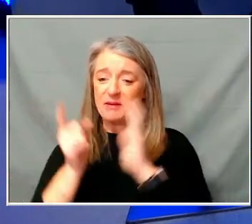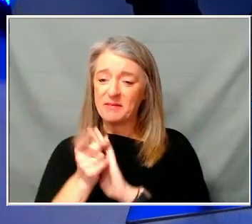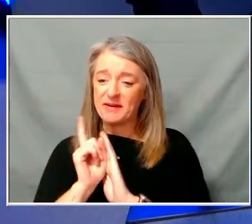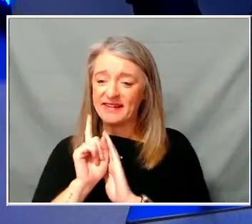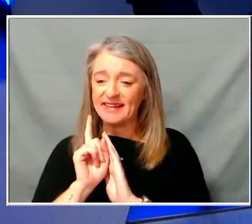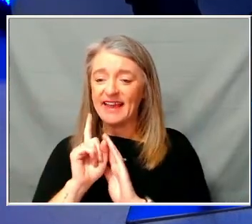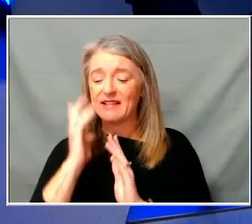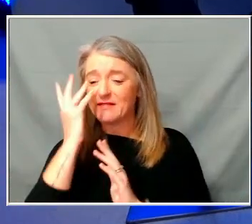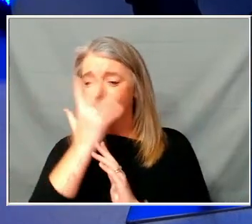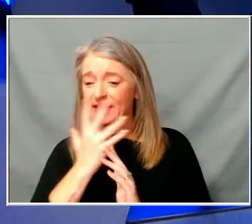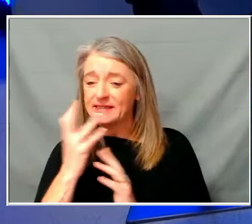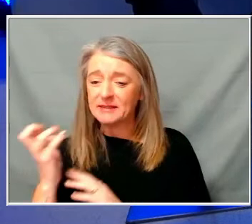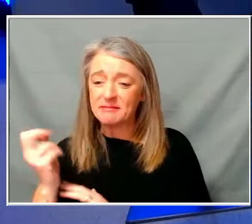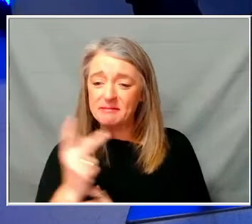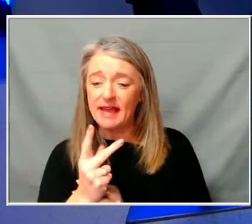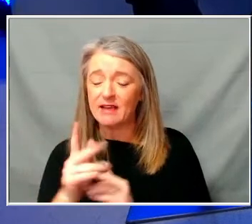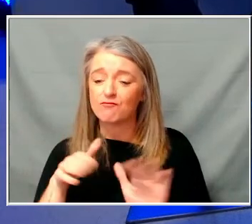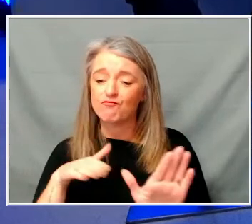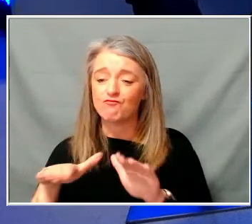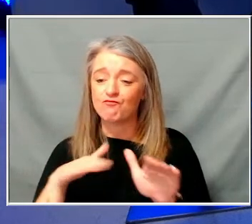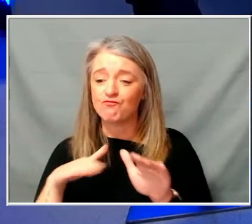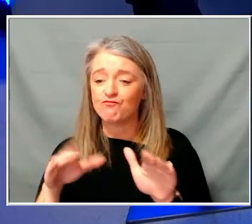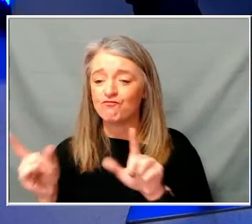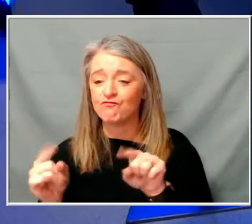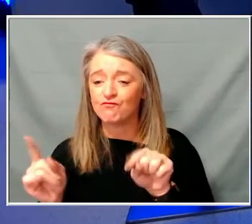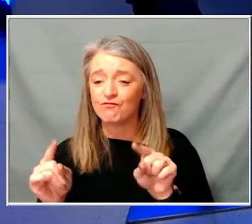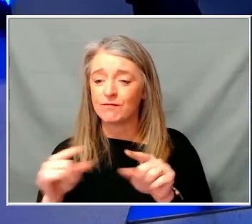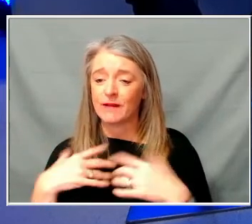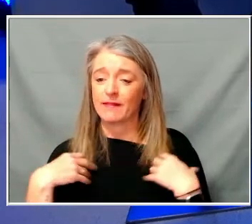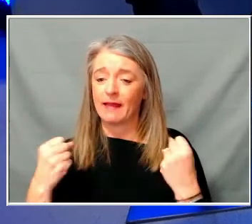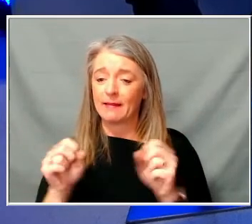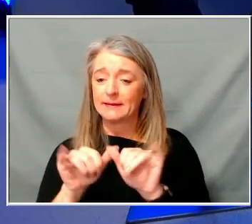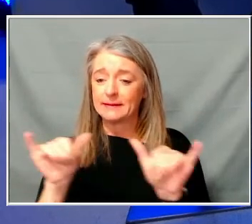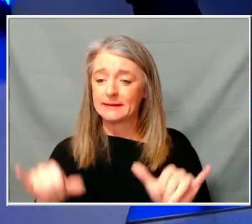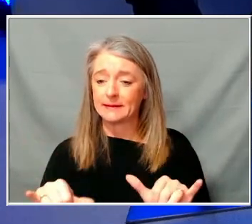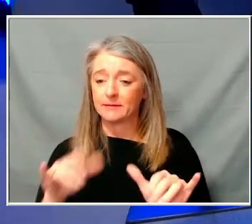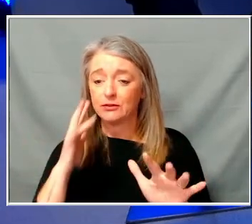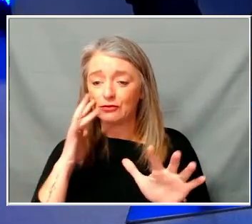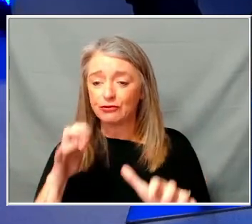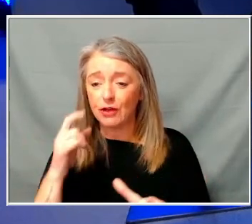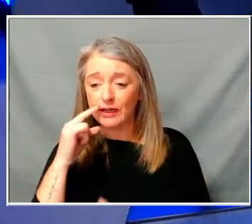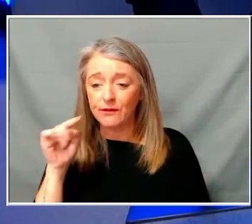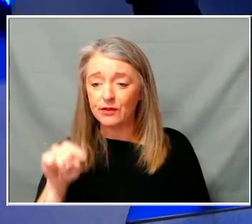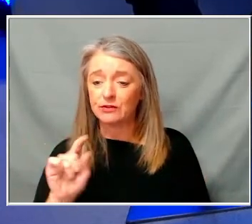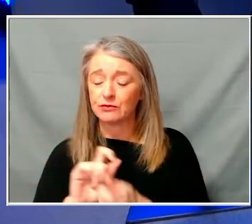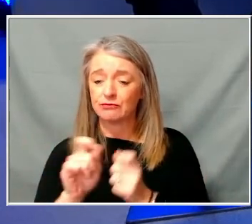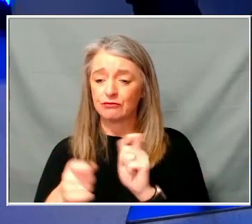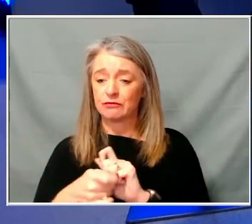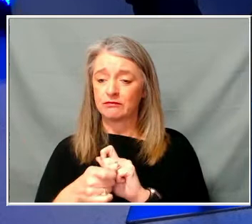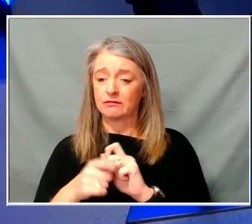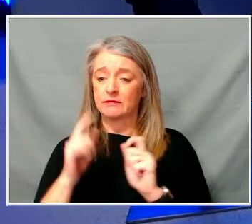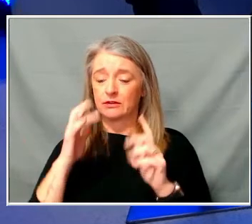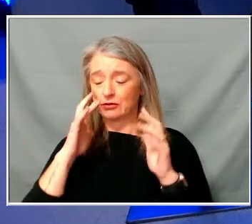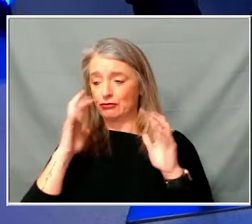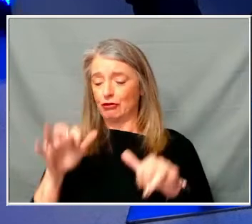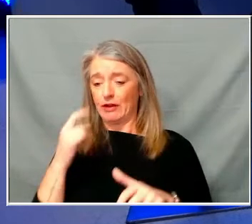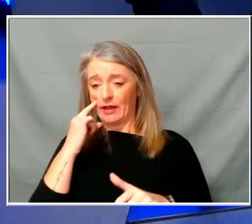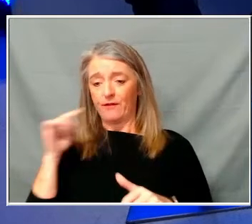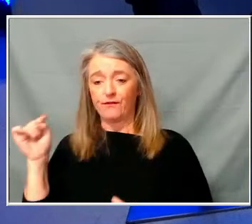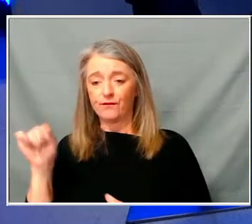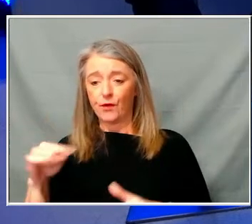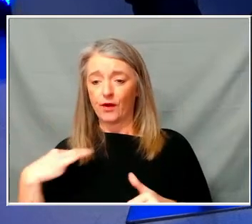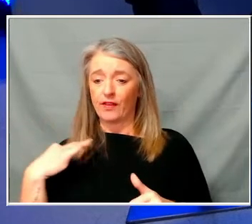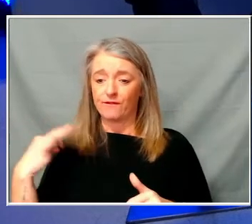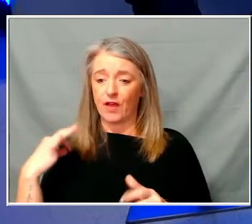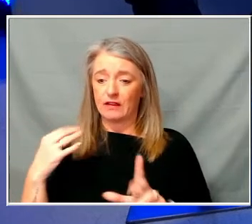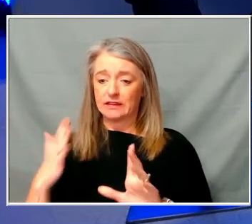have them, walking the halls here at the health system. But shocking for you to have to make those changes, but and certainly shocking for the volunteers